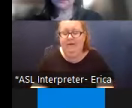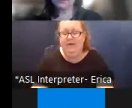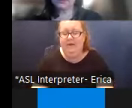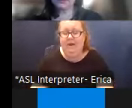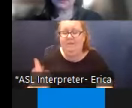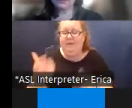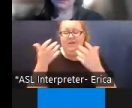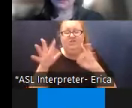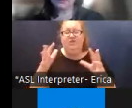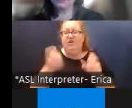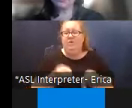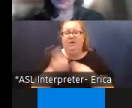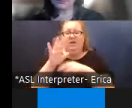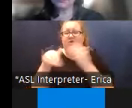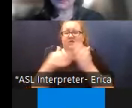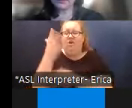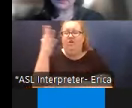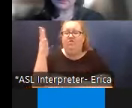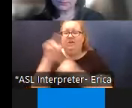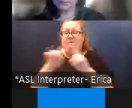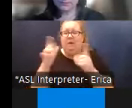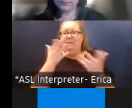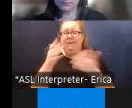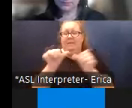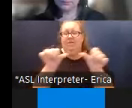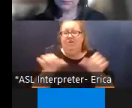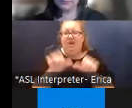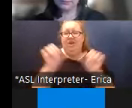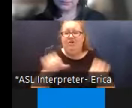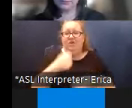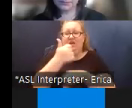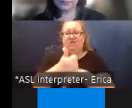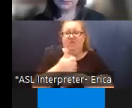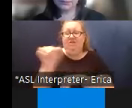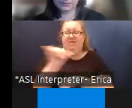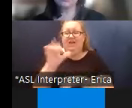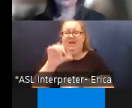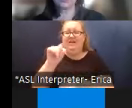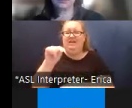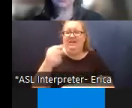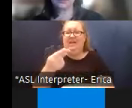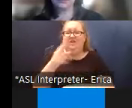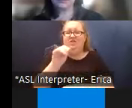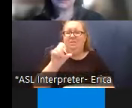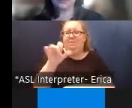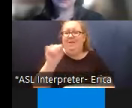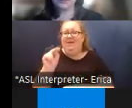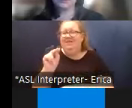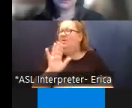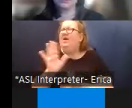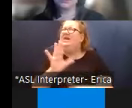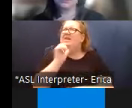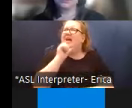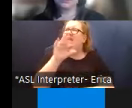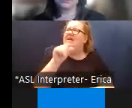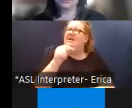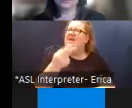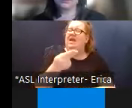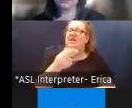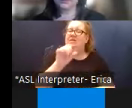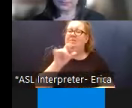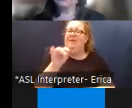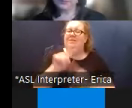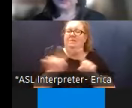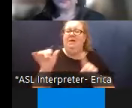where we can like, construct like a sort of a catch basin thing. Not a catch basin, it's a rain garden, you